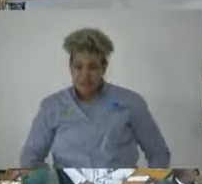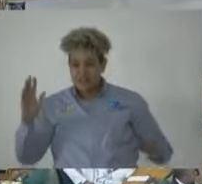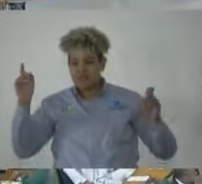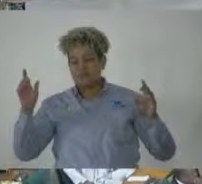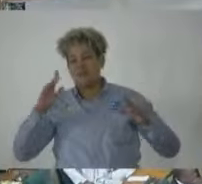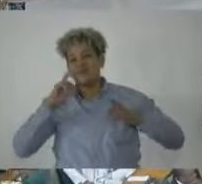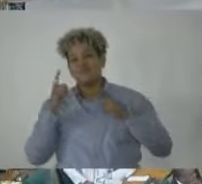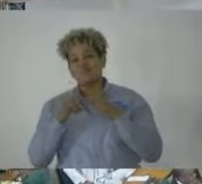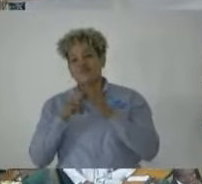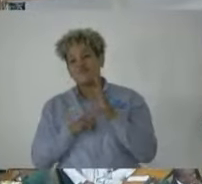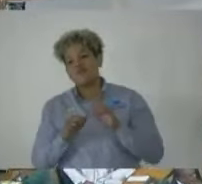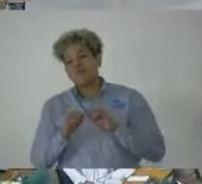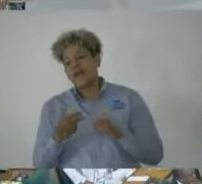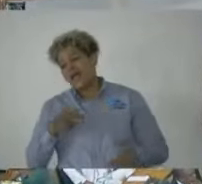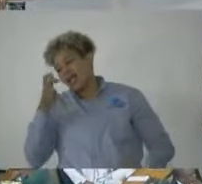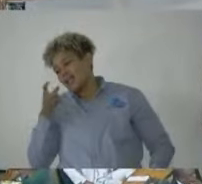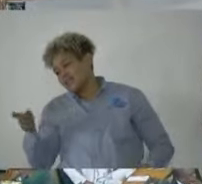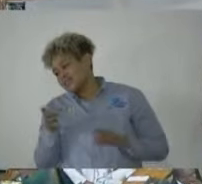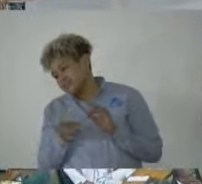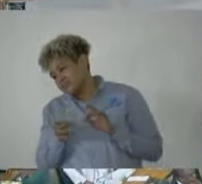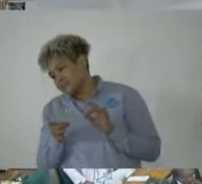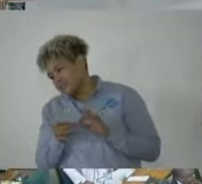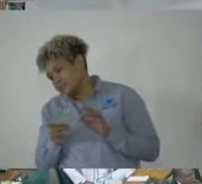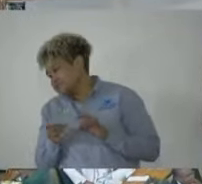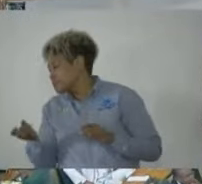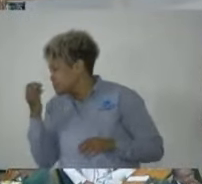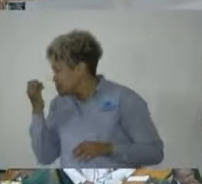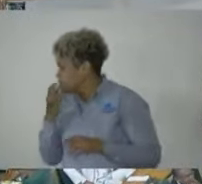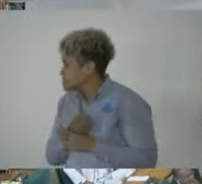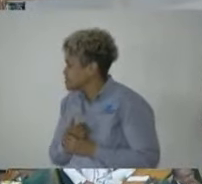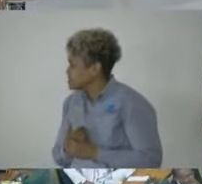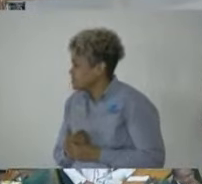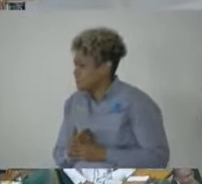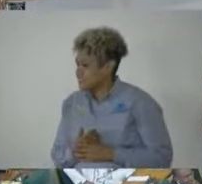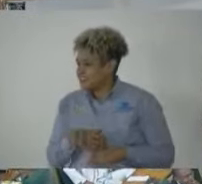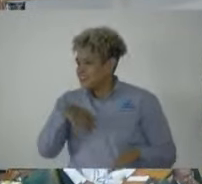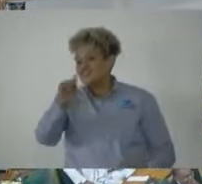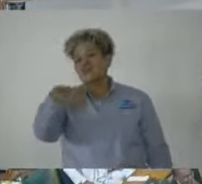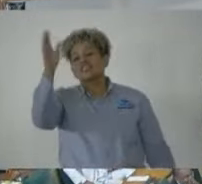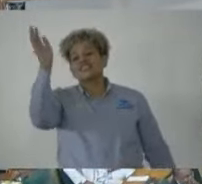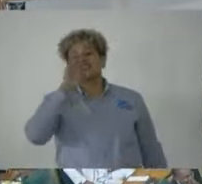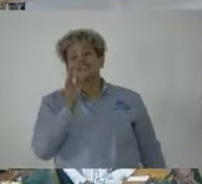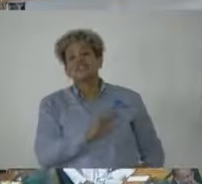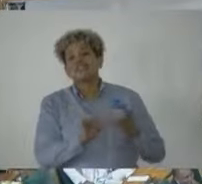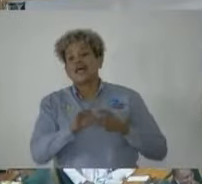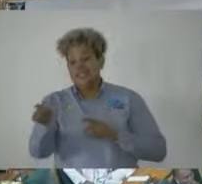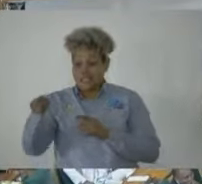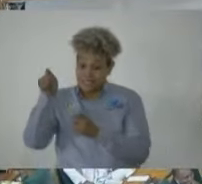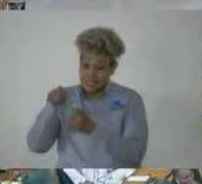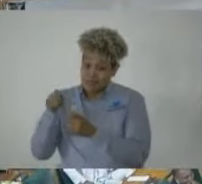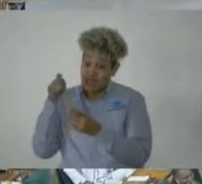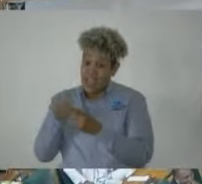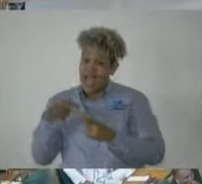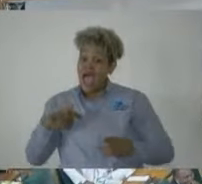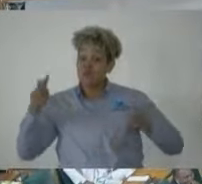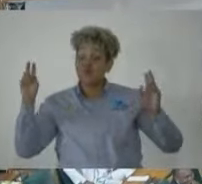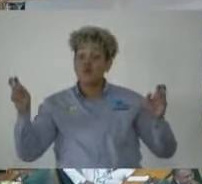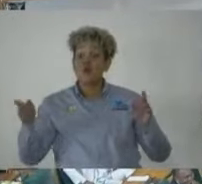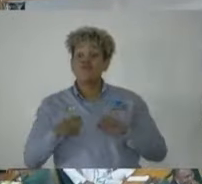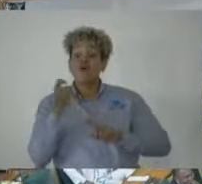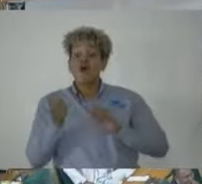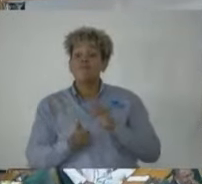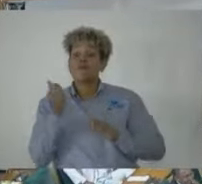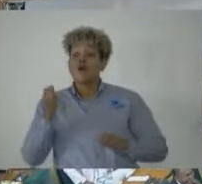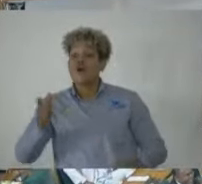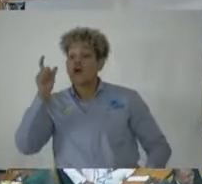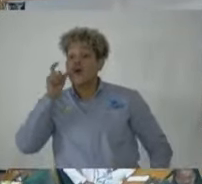You know, I've listened to the torrent of what he's had to say. But on this particular point, I was quoting from the most